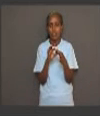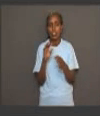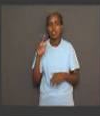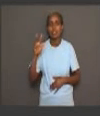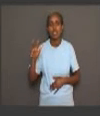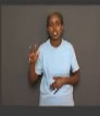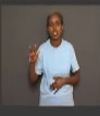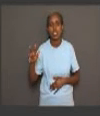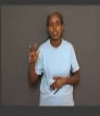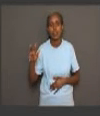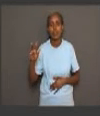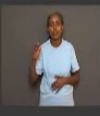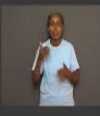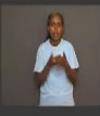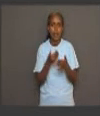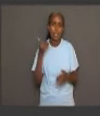coordinates 3,